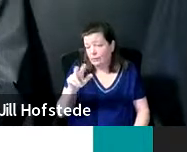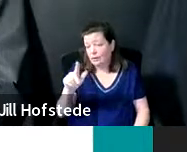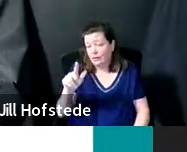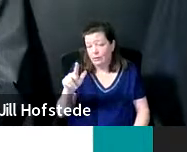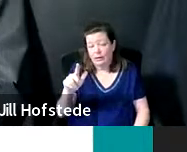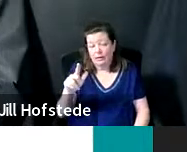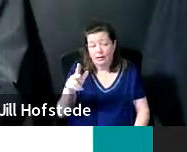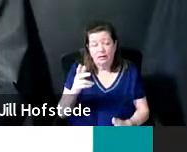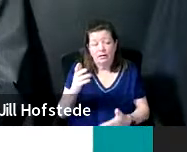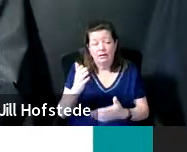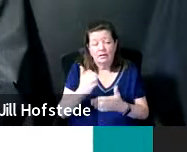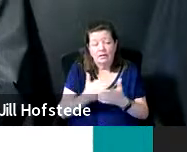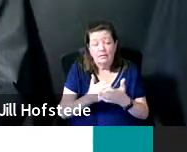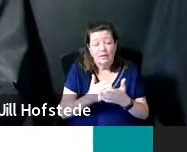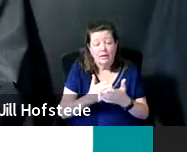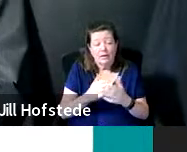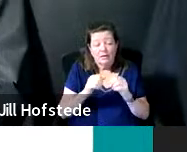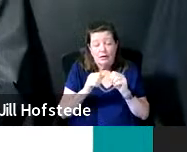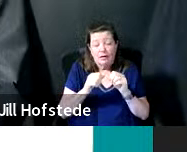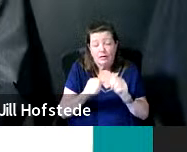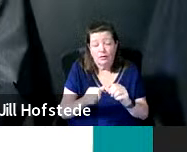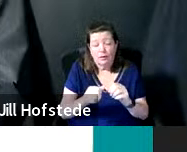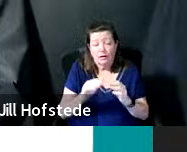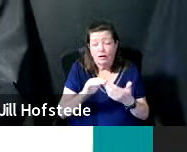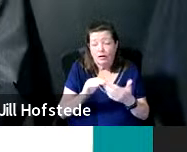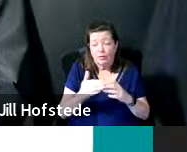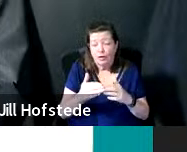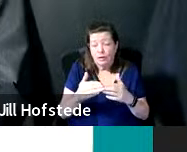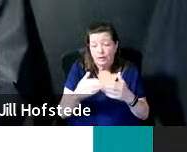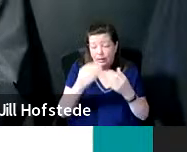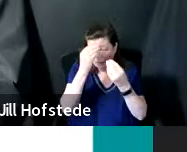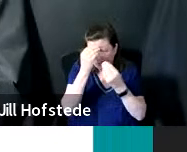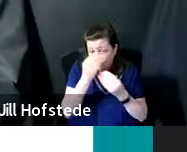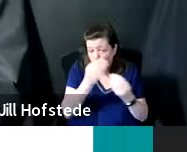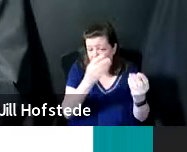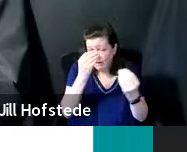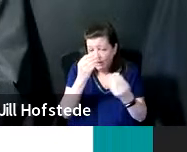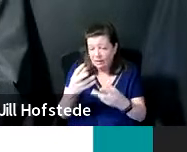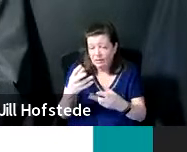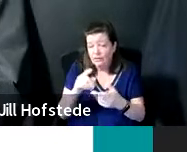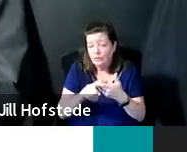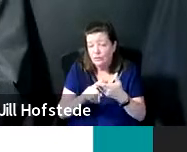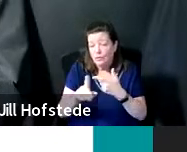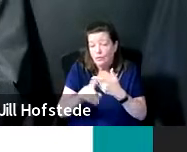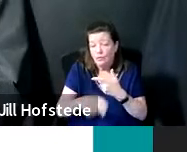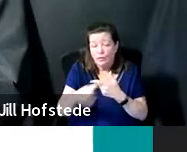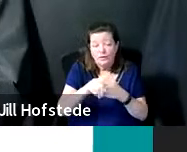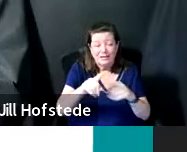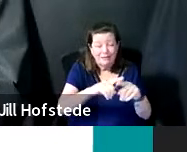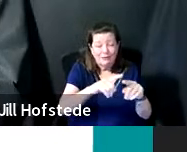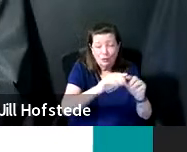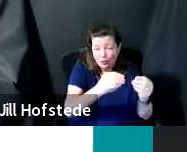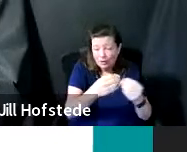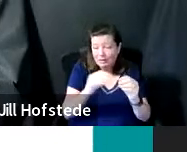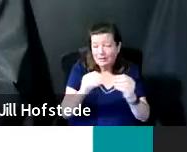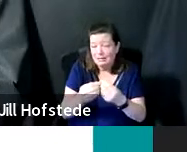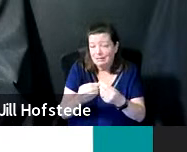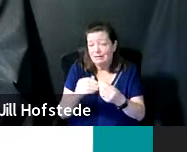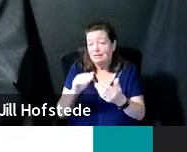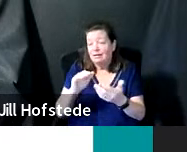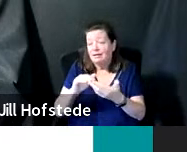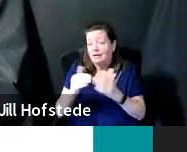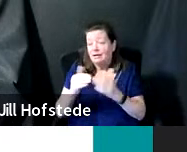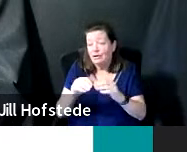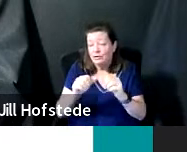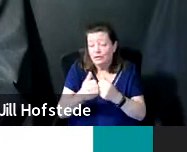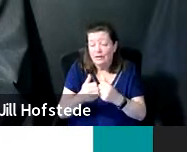the things that we have ongoing are our community briefings and our briefings to community-based organizations and neighborhood associations. These